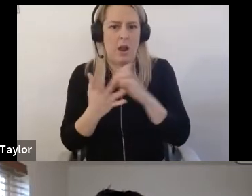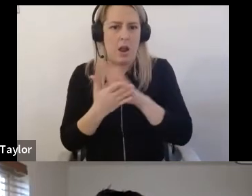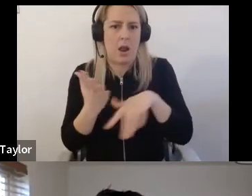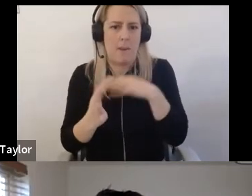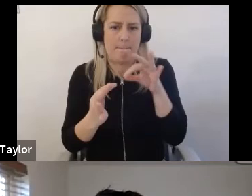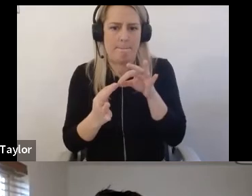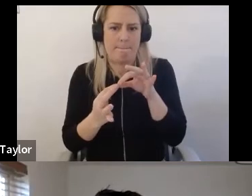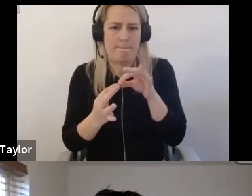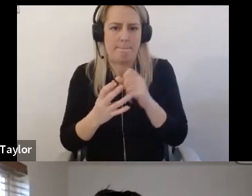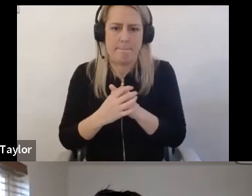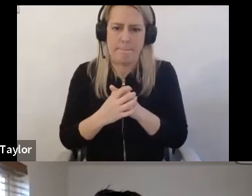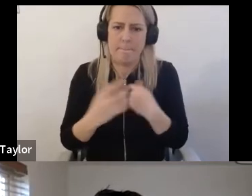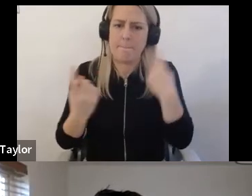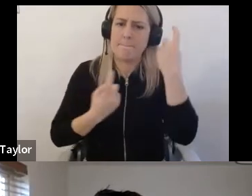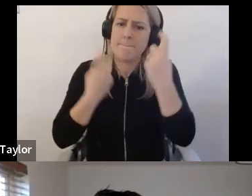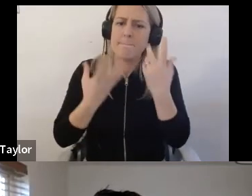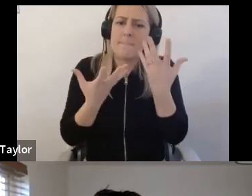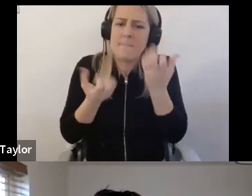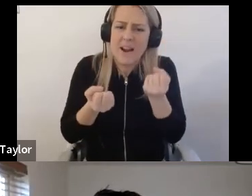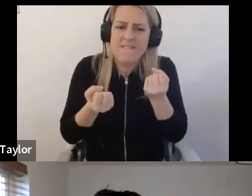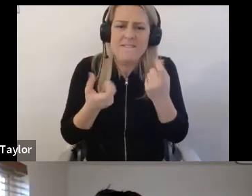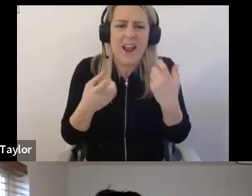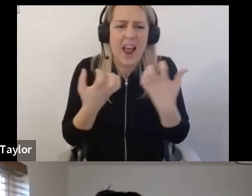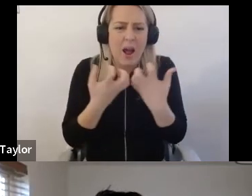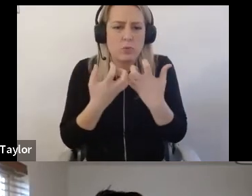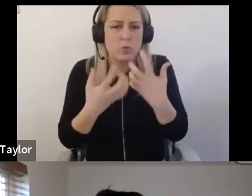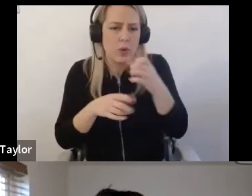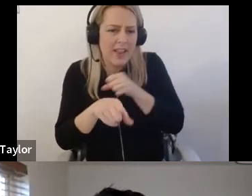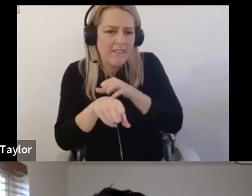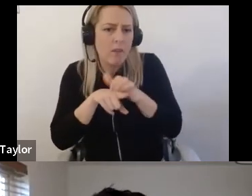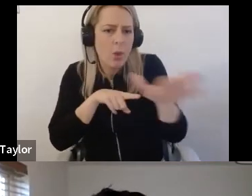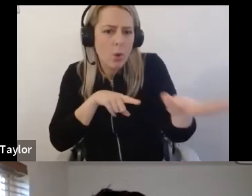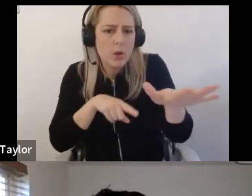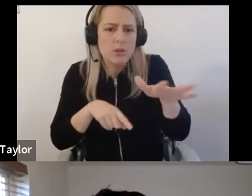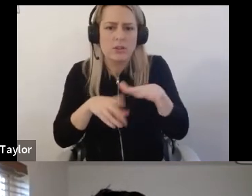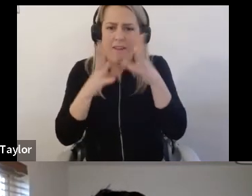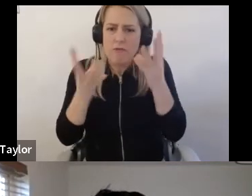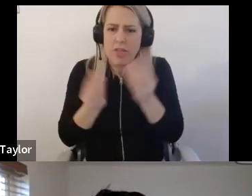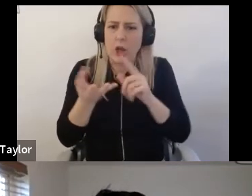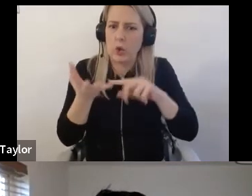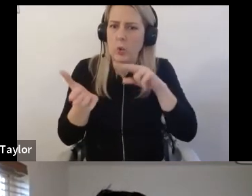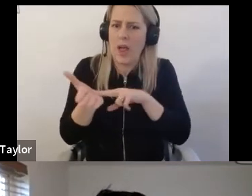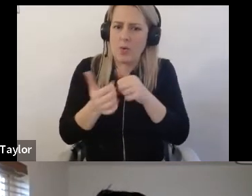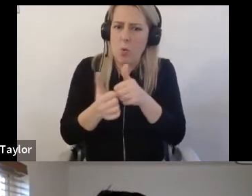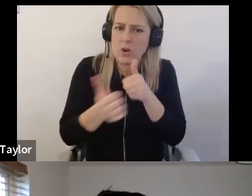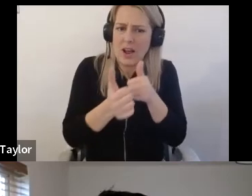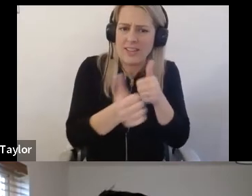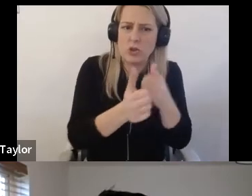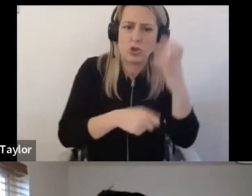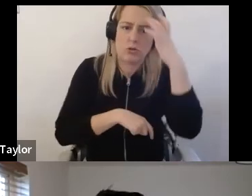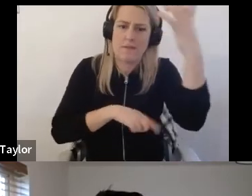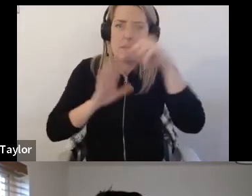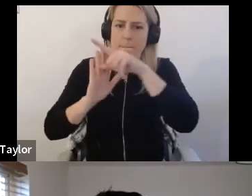from UN organizations to government policy to, things like at scale, like let's keep influencing and pushing the agenda, but also